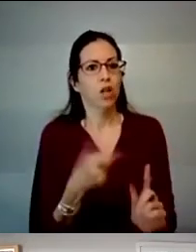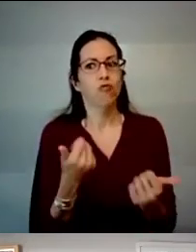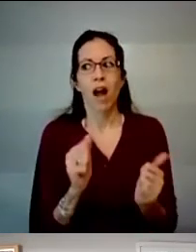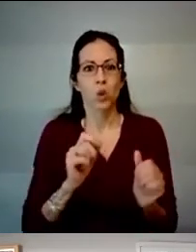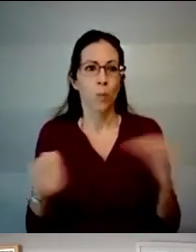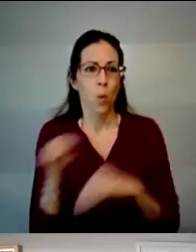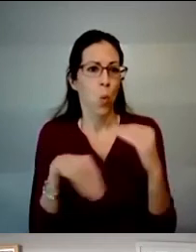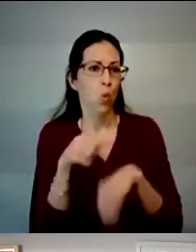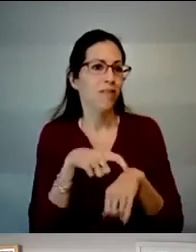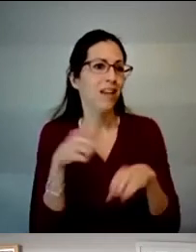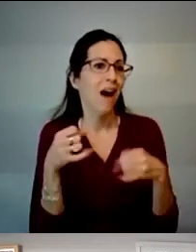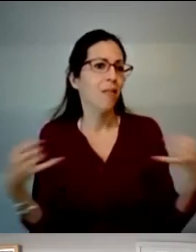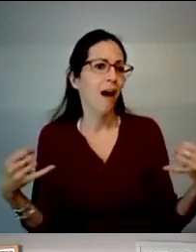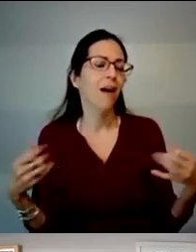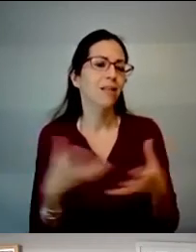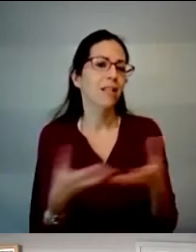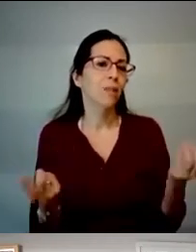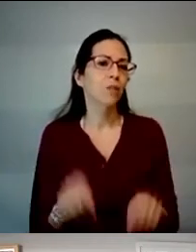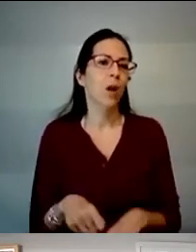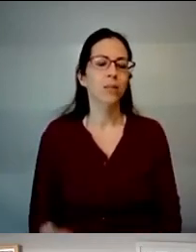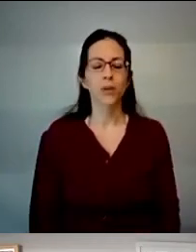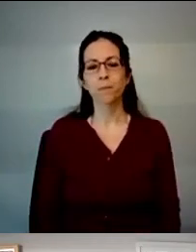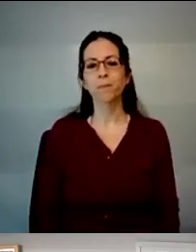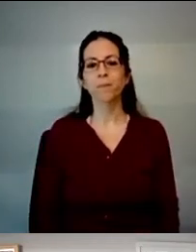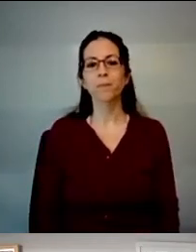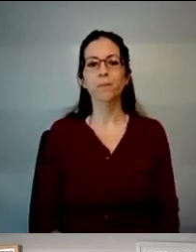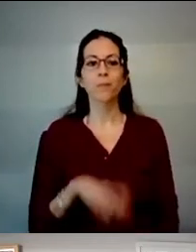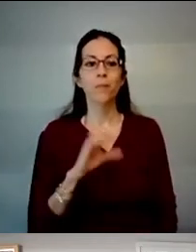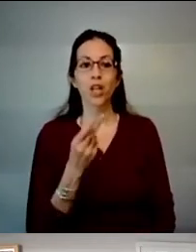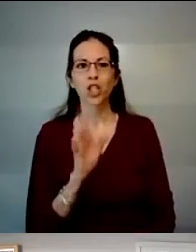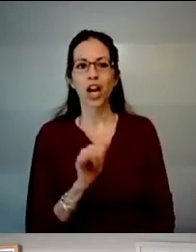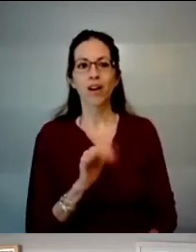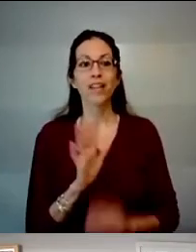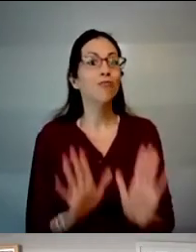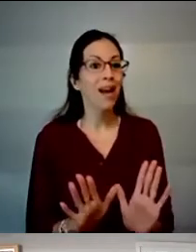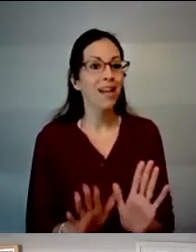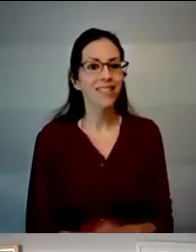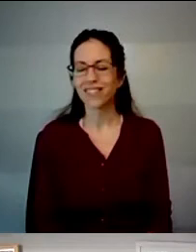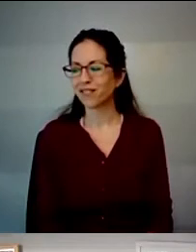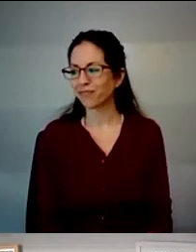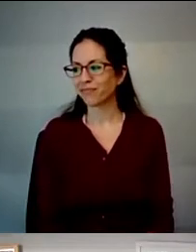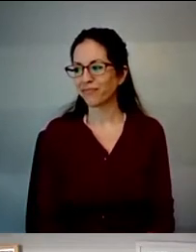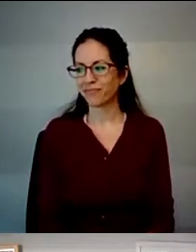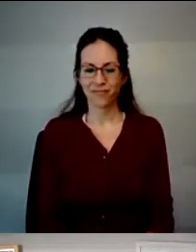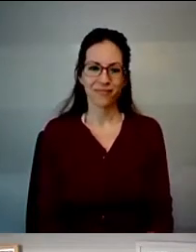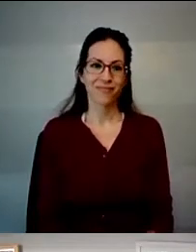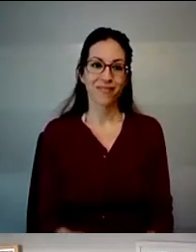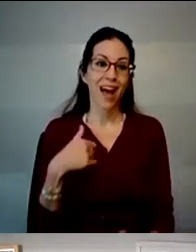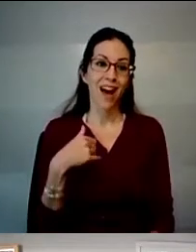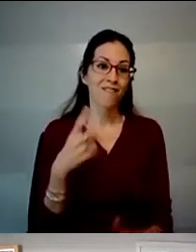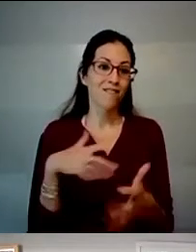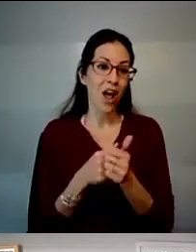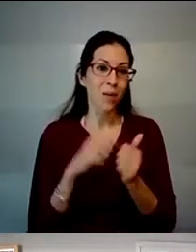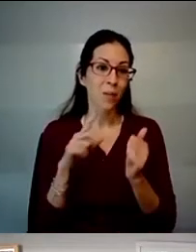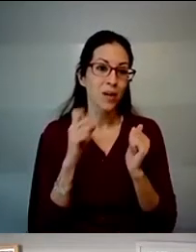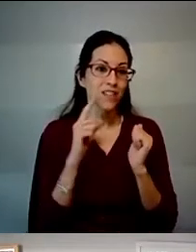as best as we can. That's great. Well, so I guess a follow-up question for you all is